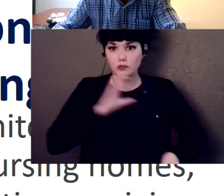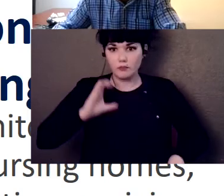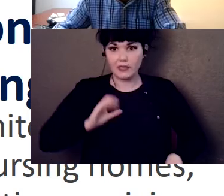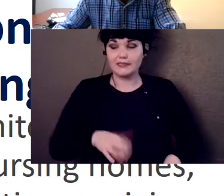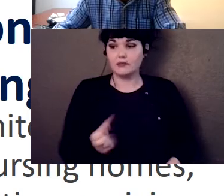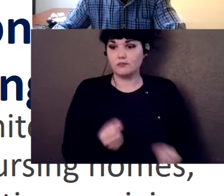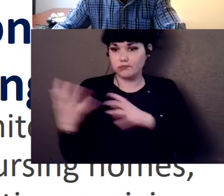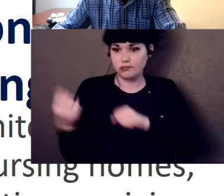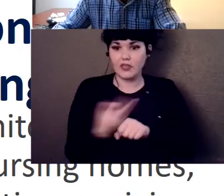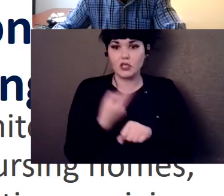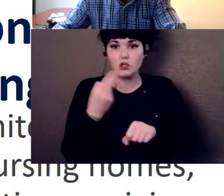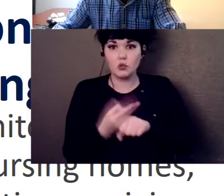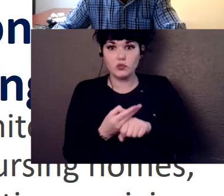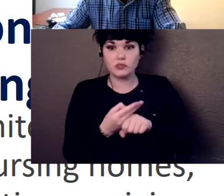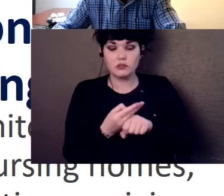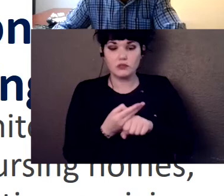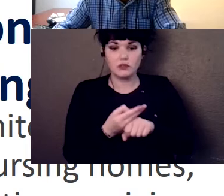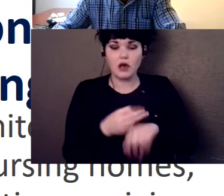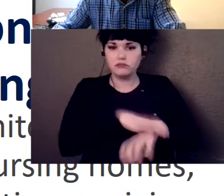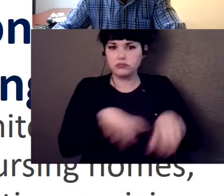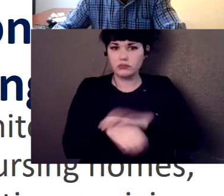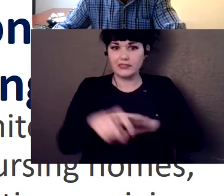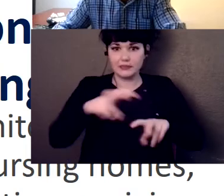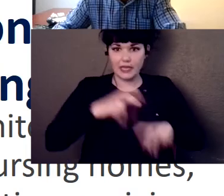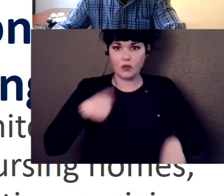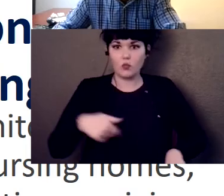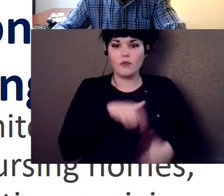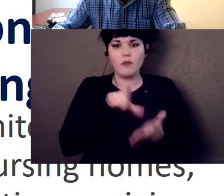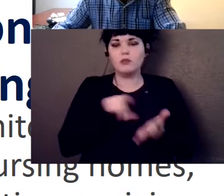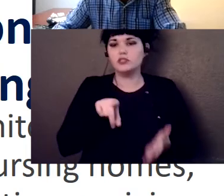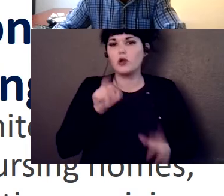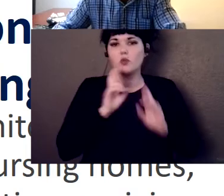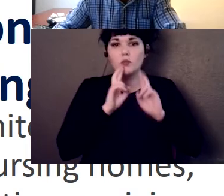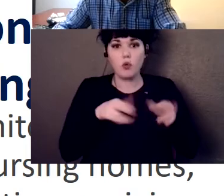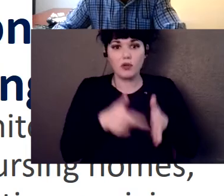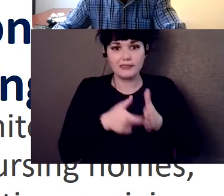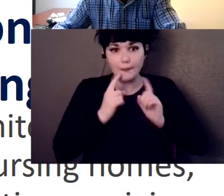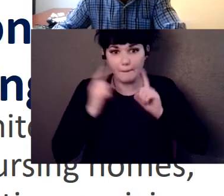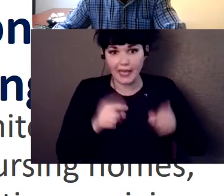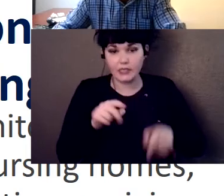restraint chairs as methods of constraint, DRNY published a report demanding that New York State